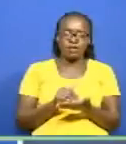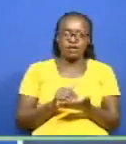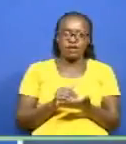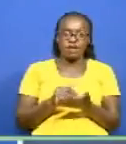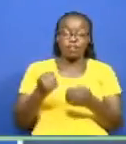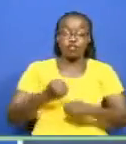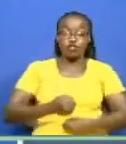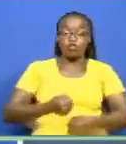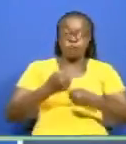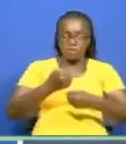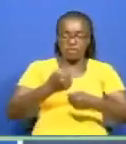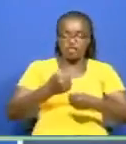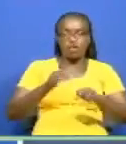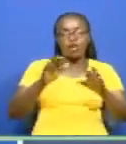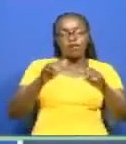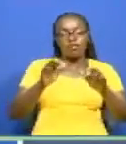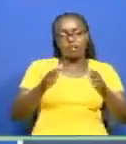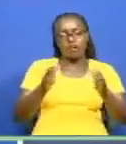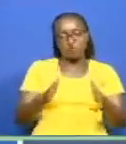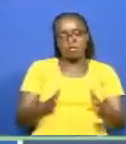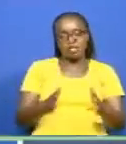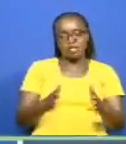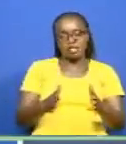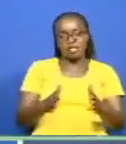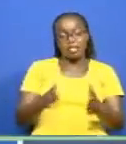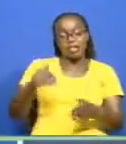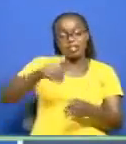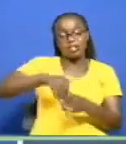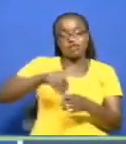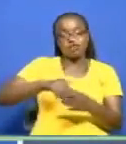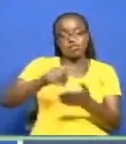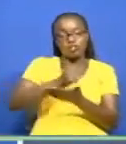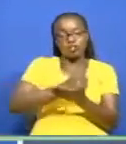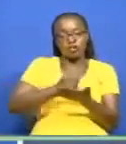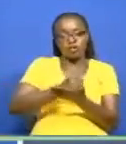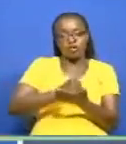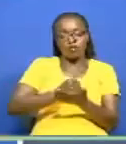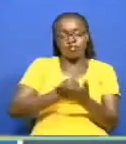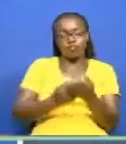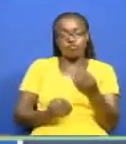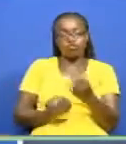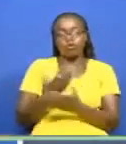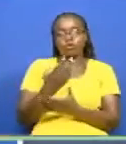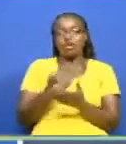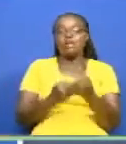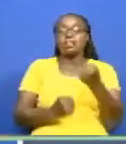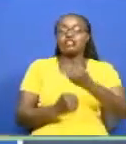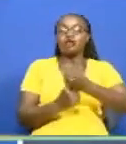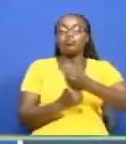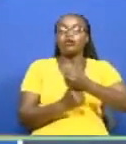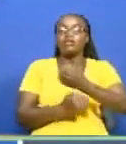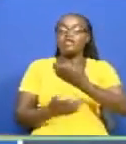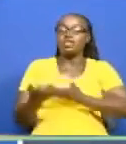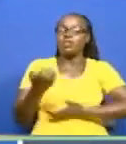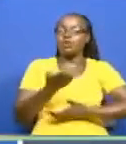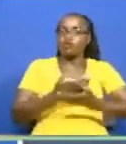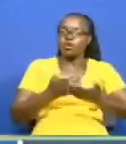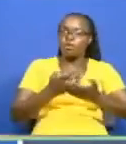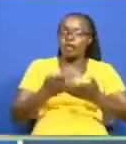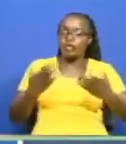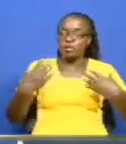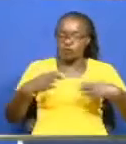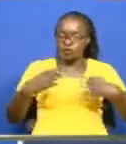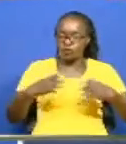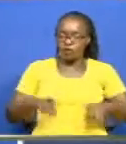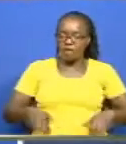confidence to the farmer, so that farmers can reinvest in coffee production to support our economy and also support livelihoods of